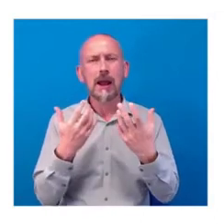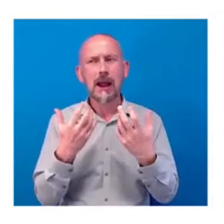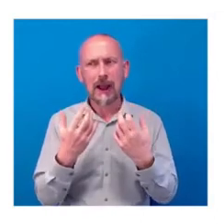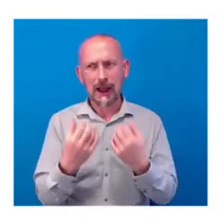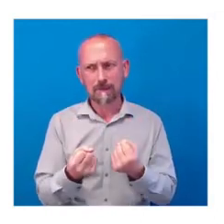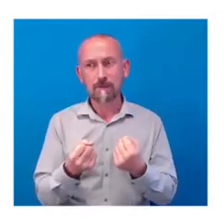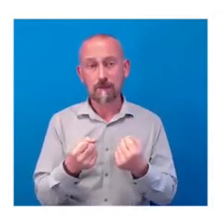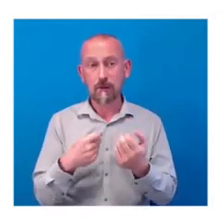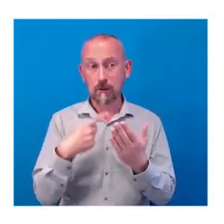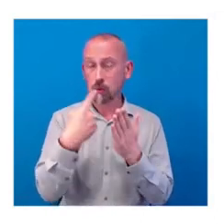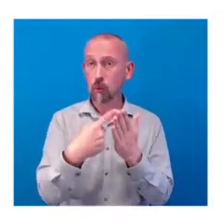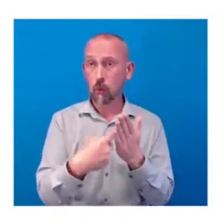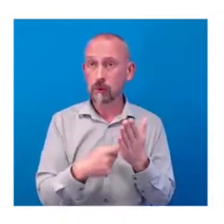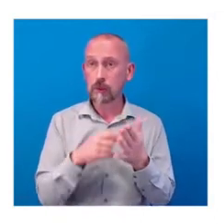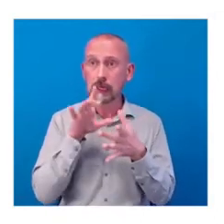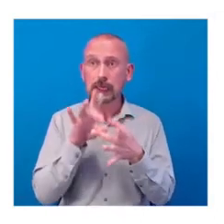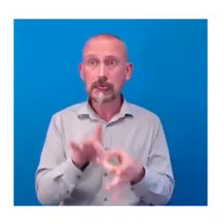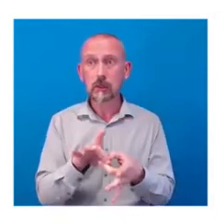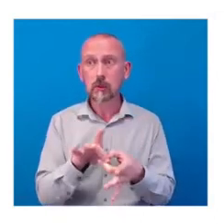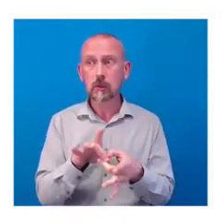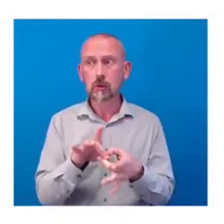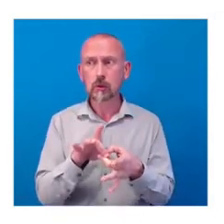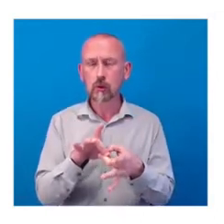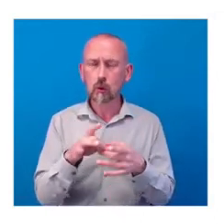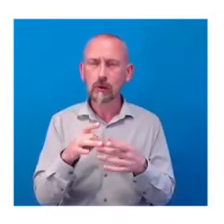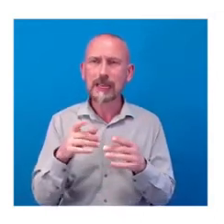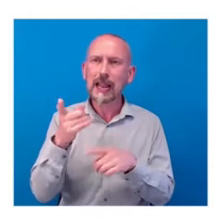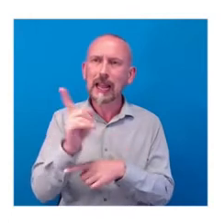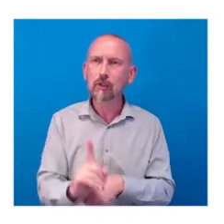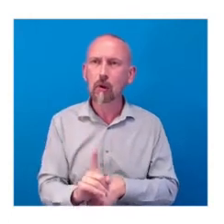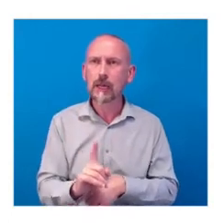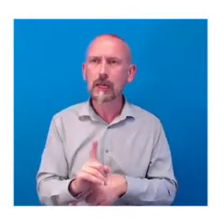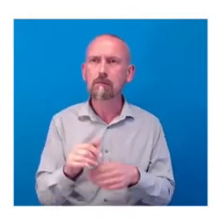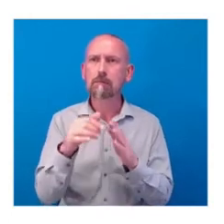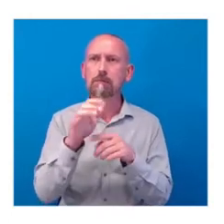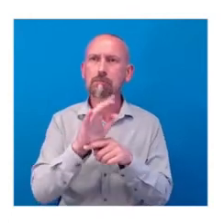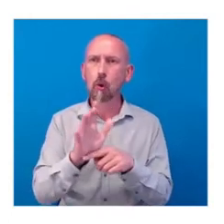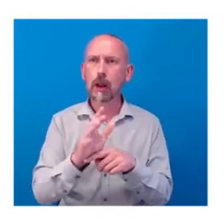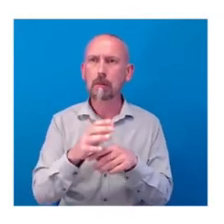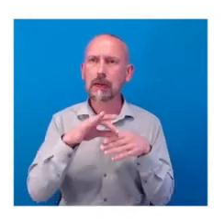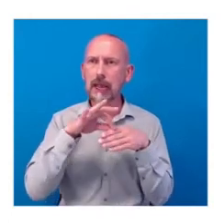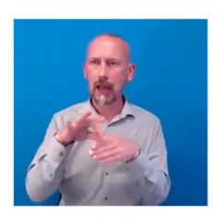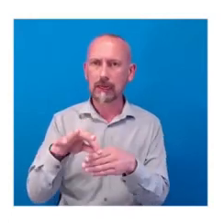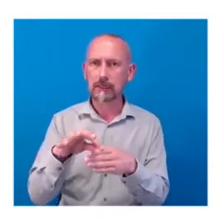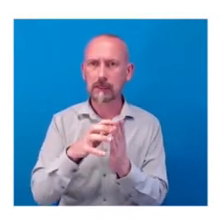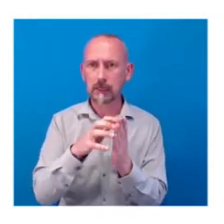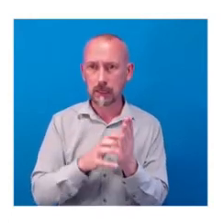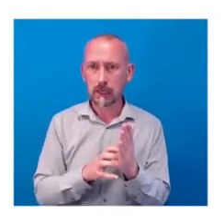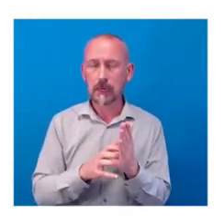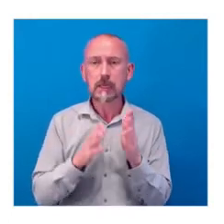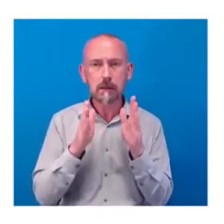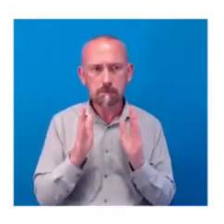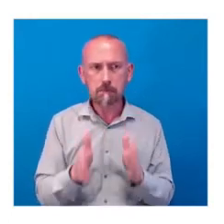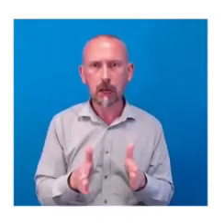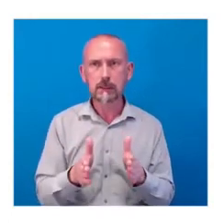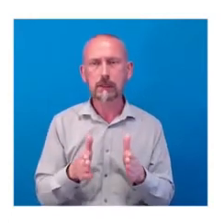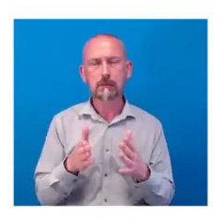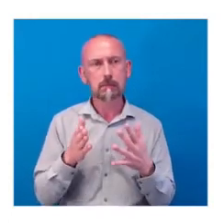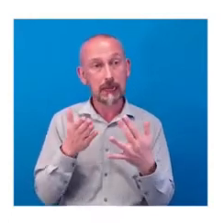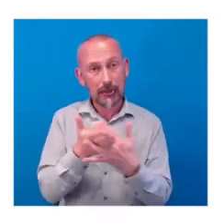requirements for EPGs, electronic program guides, to be made accessible to people with sight